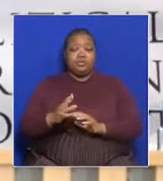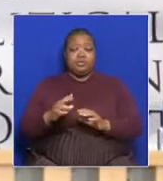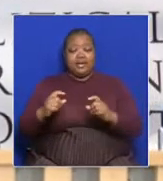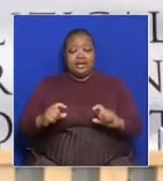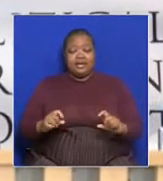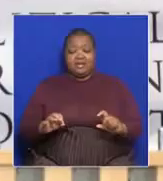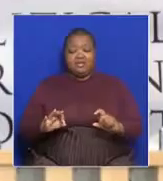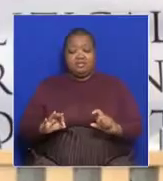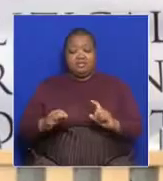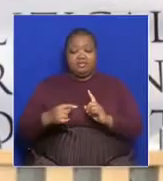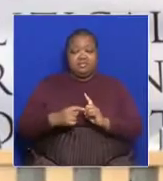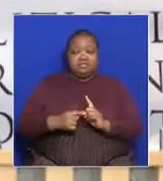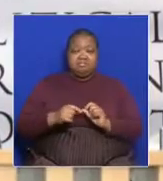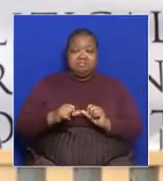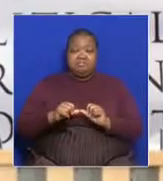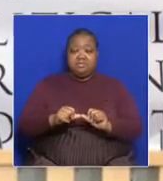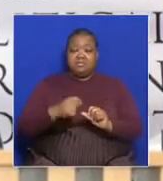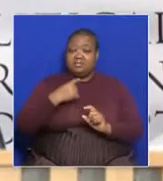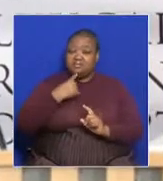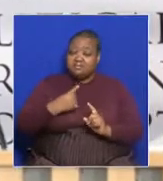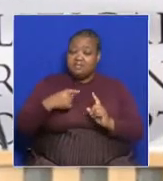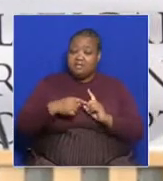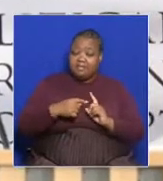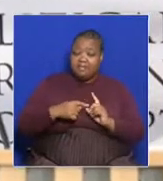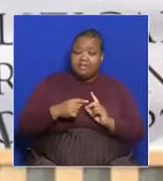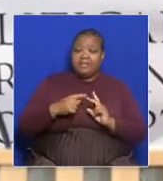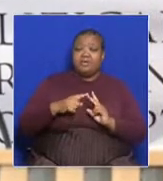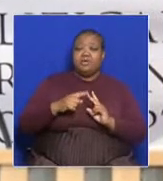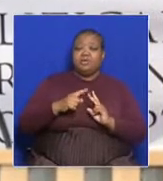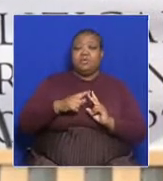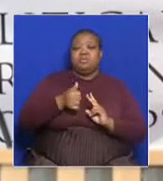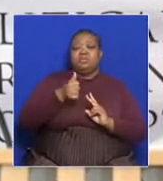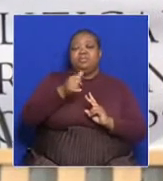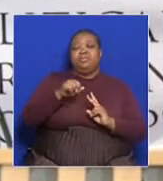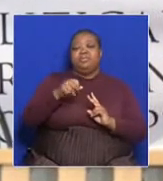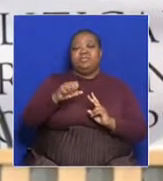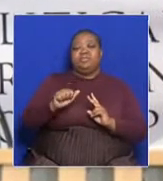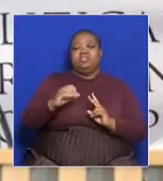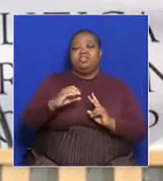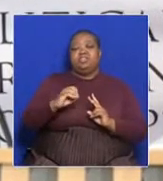continues, myself, Lieutenant Colonel Jacob, and Warrant Officer Sibia, now Captain,